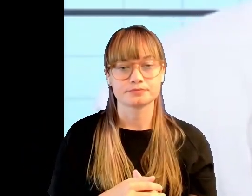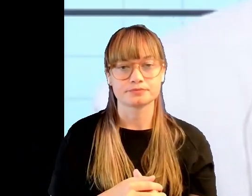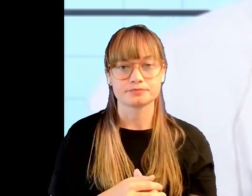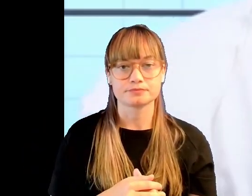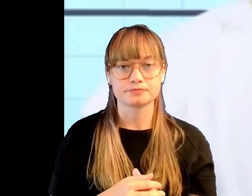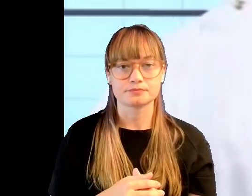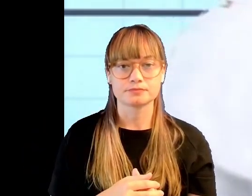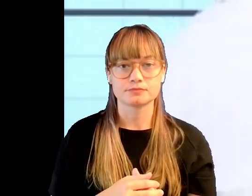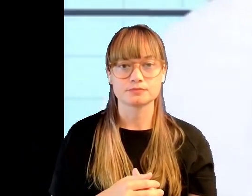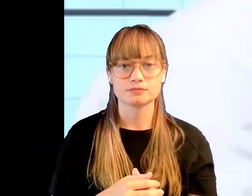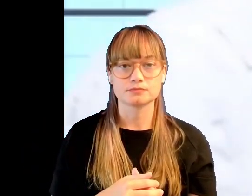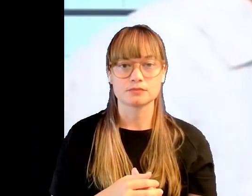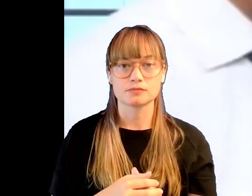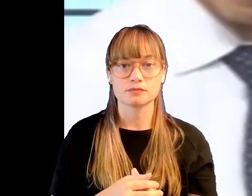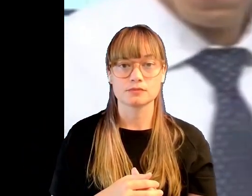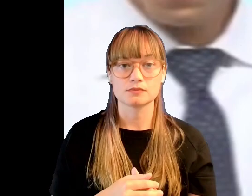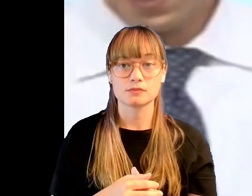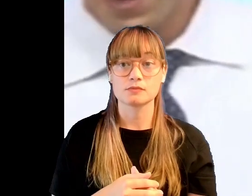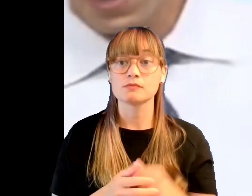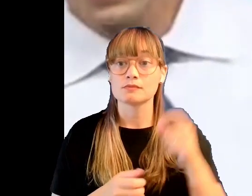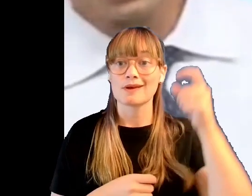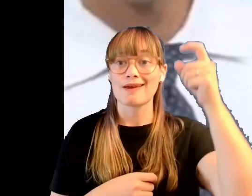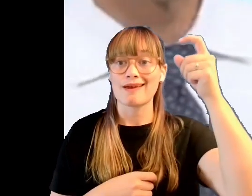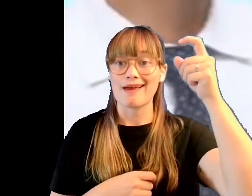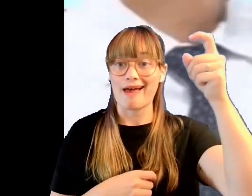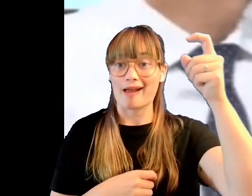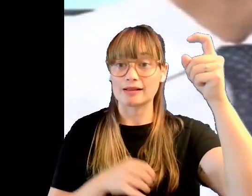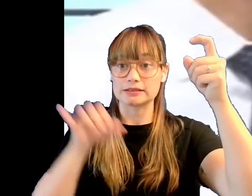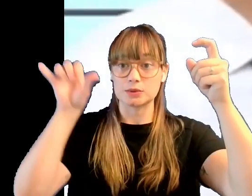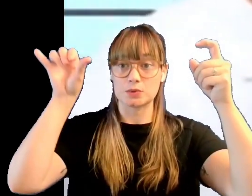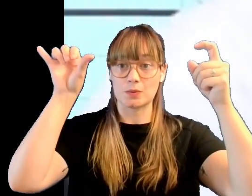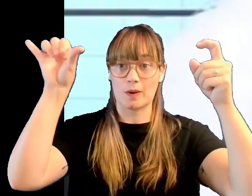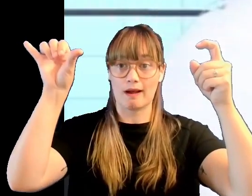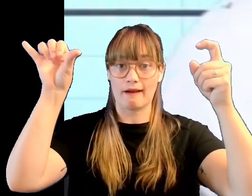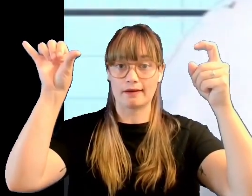X and Y, inputs and outputs.